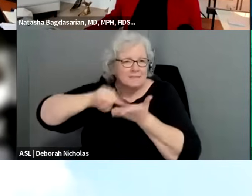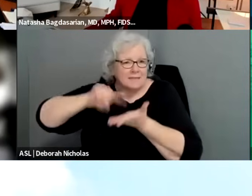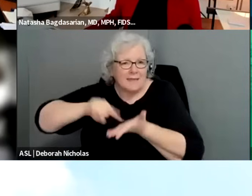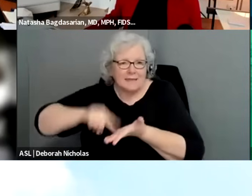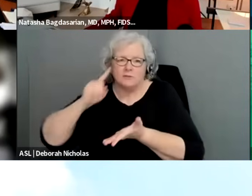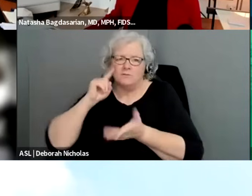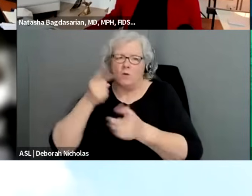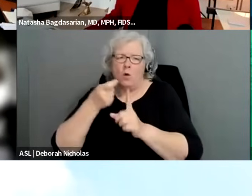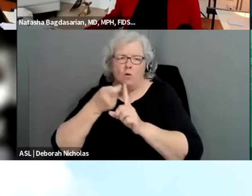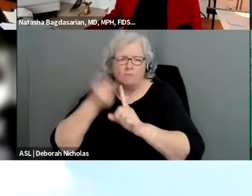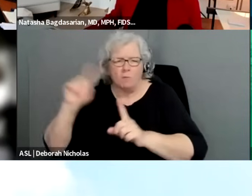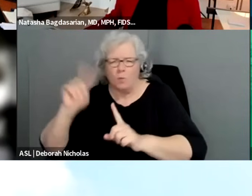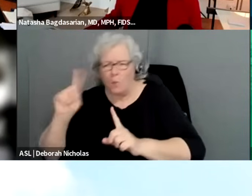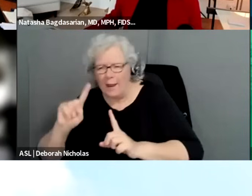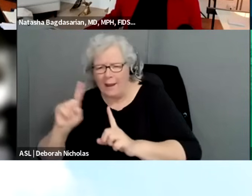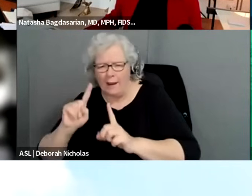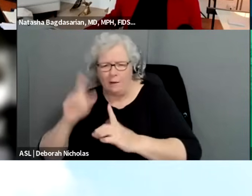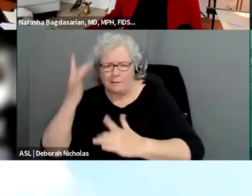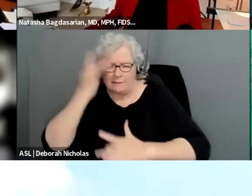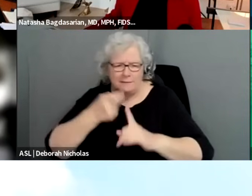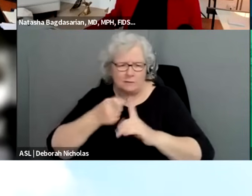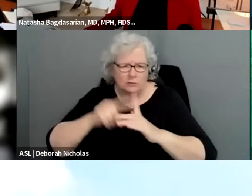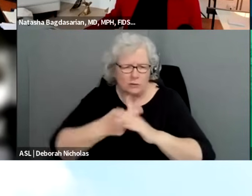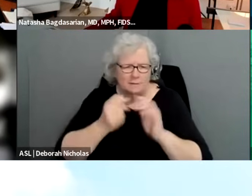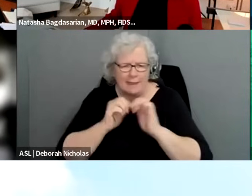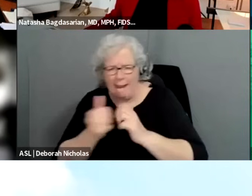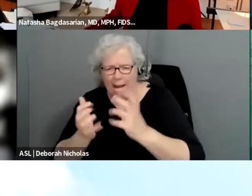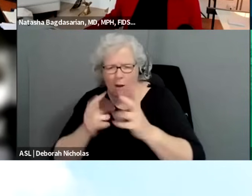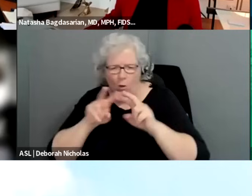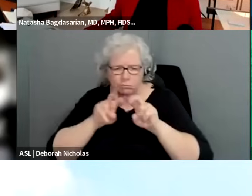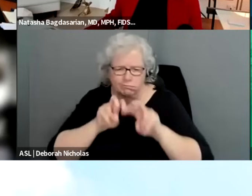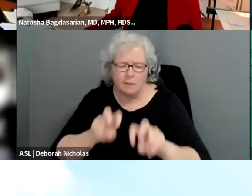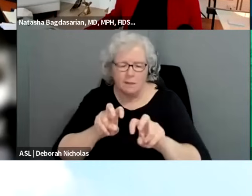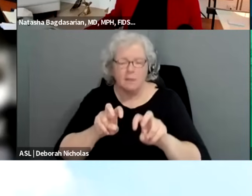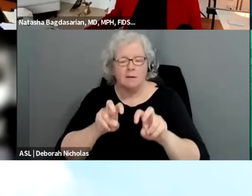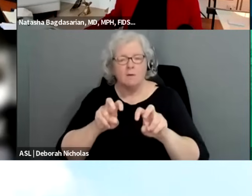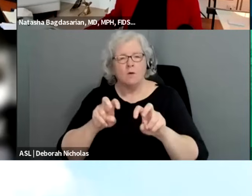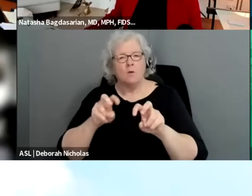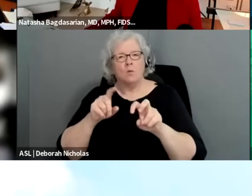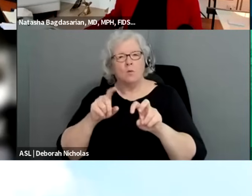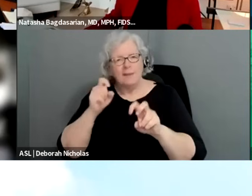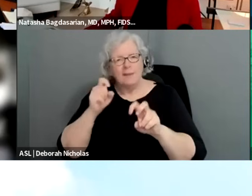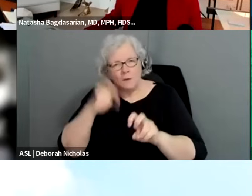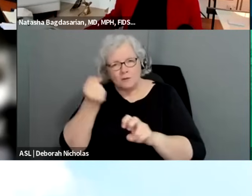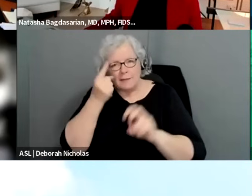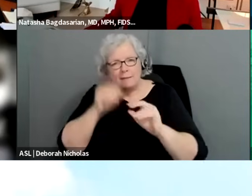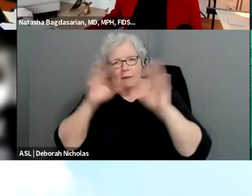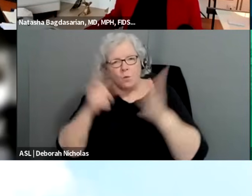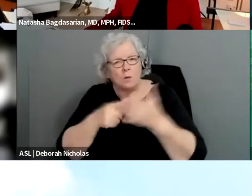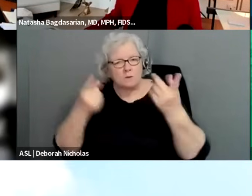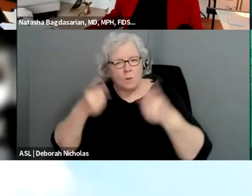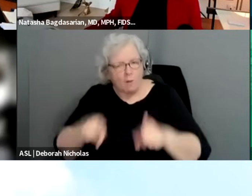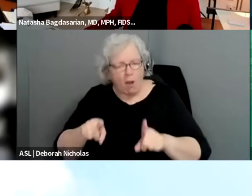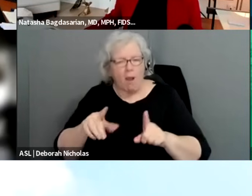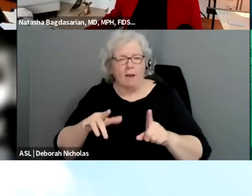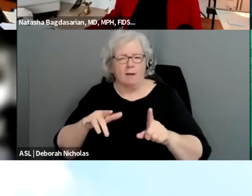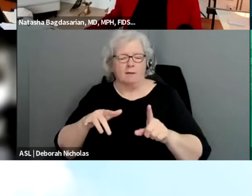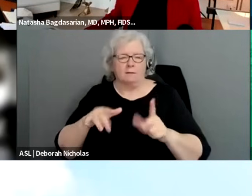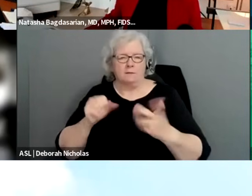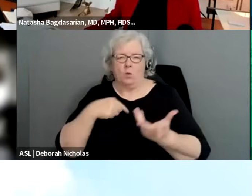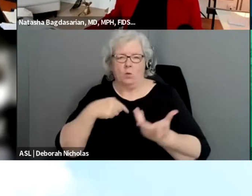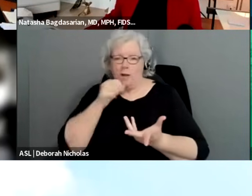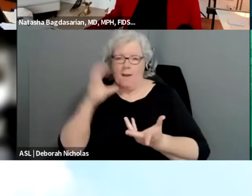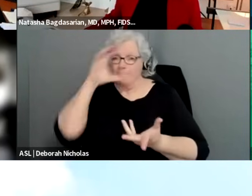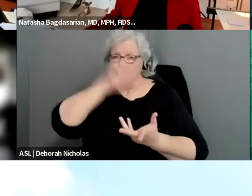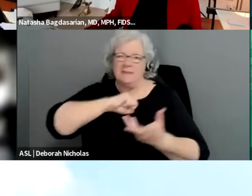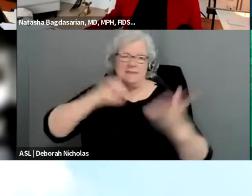to really understand what's going on and feel confident that nothing is changing, or that we're not missing anything. Over.